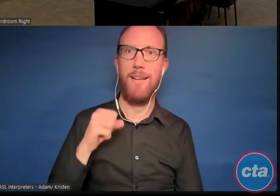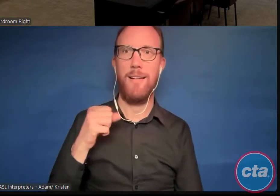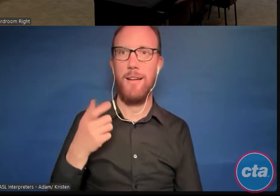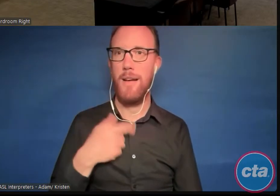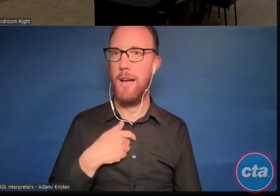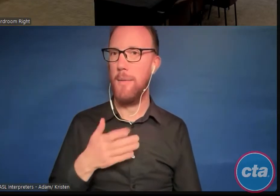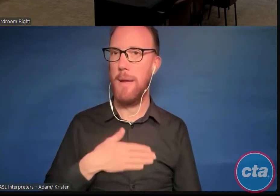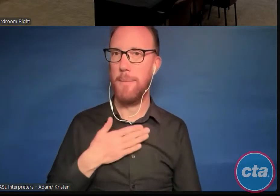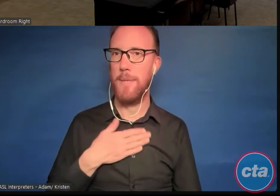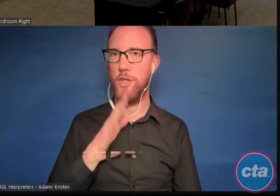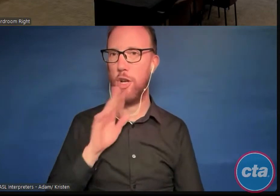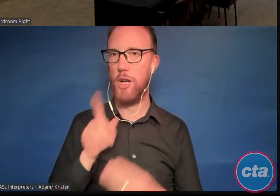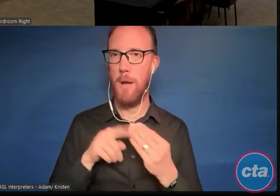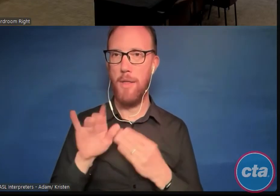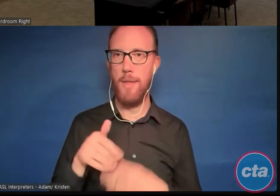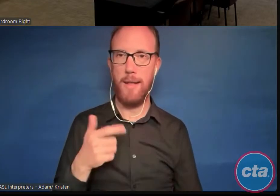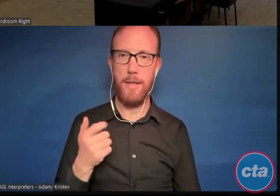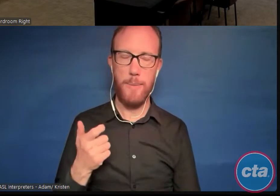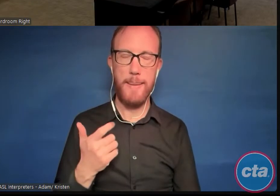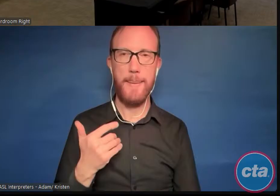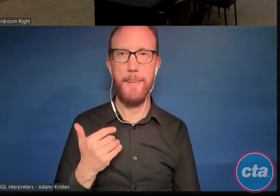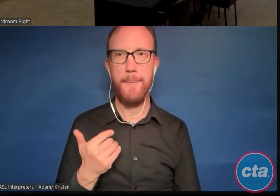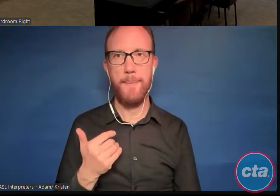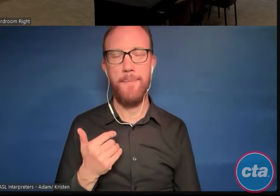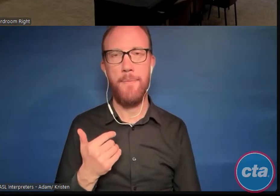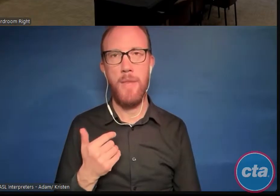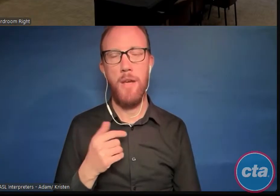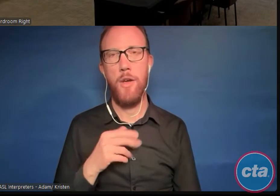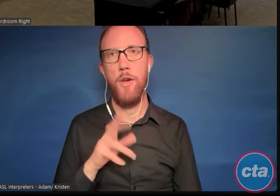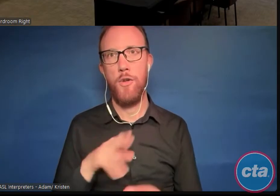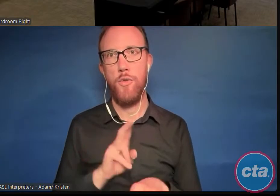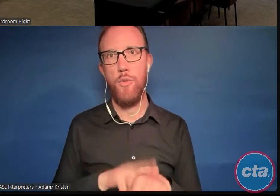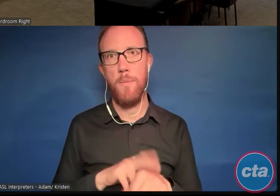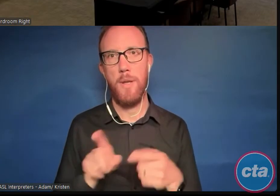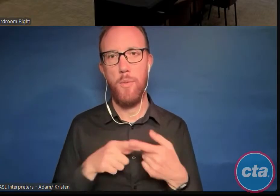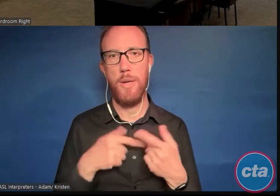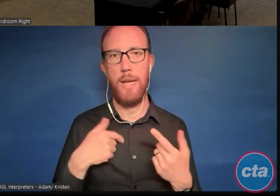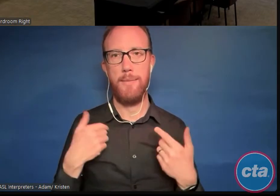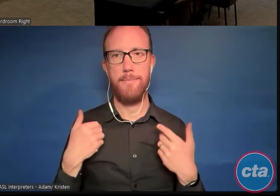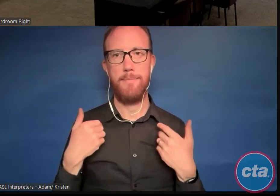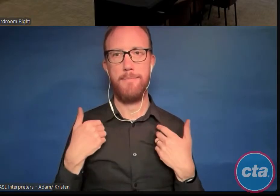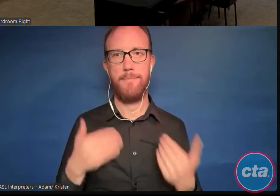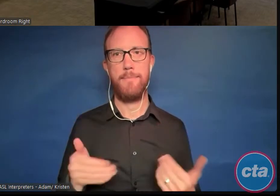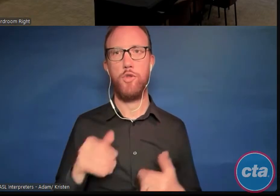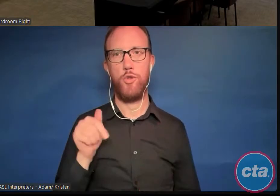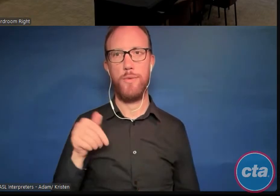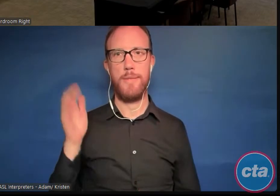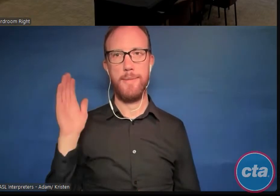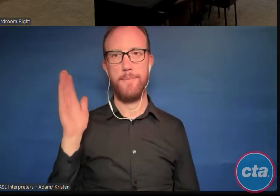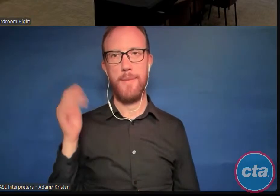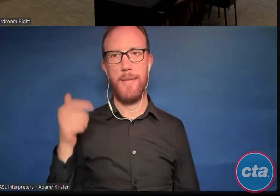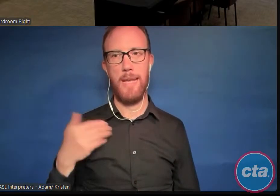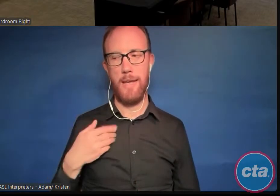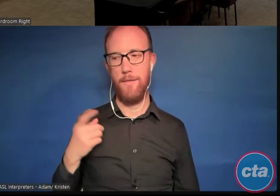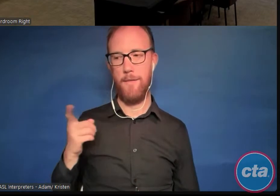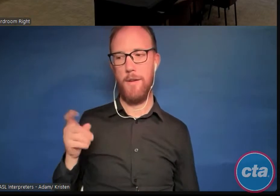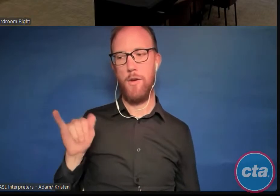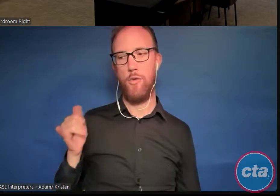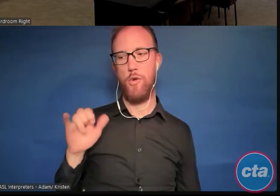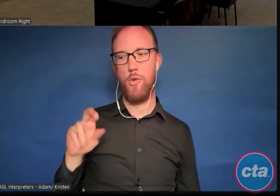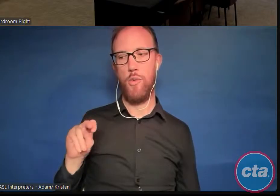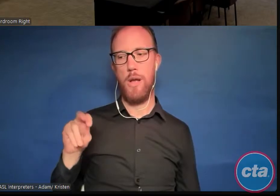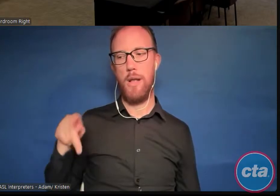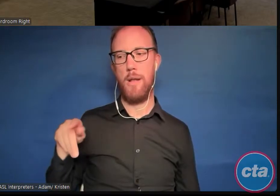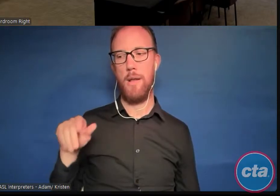on it a little bit. Yeah, usually when I do this, I have my partner in crime, Juan Pablo, who does